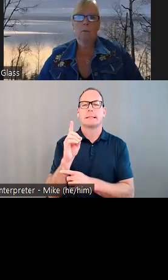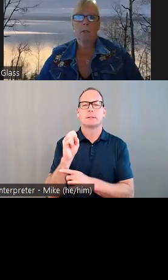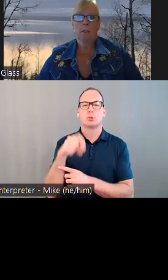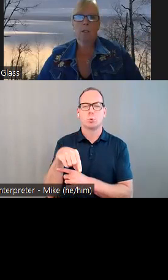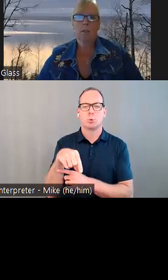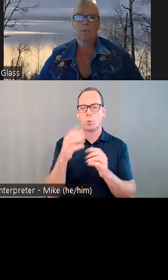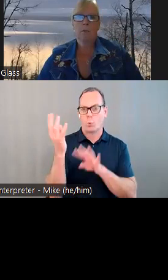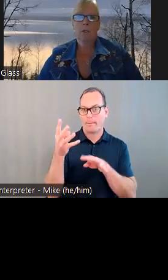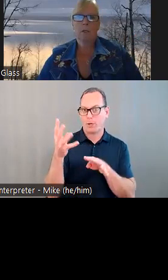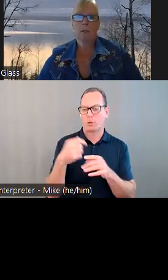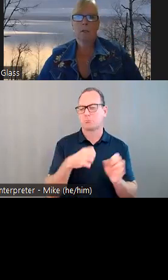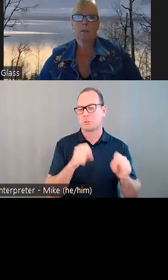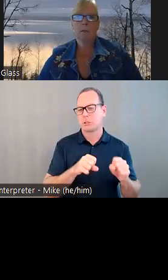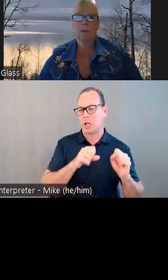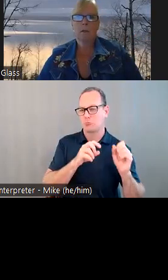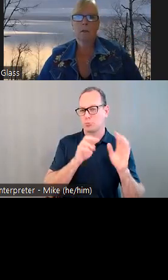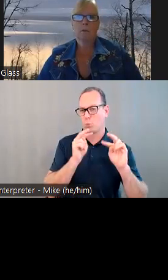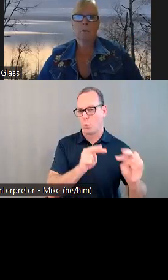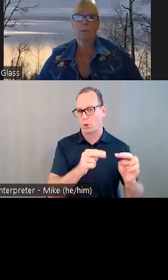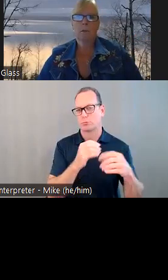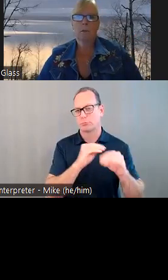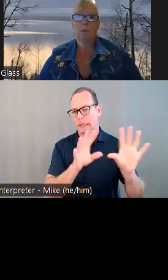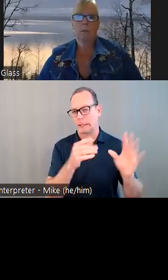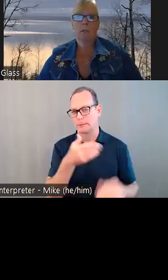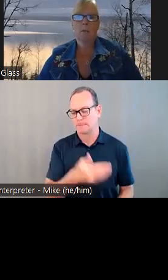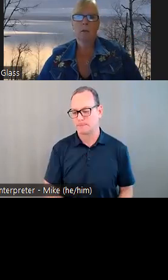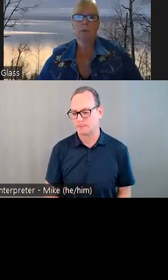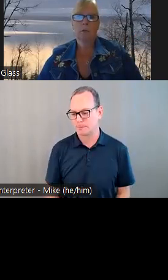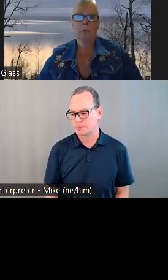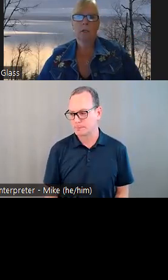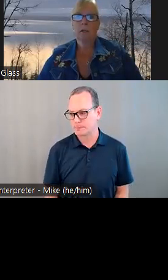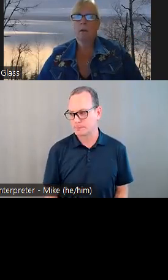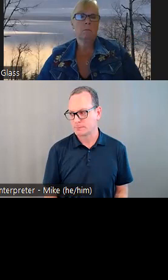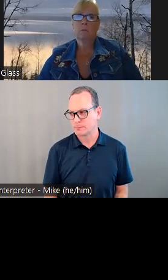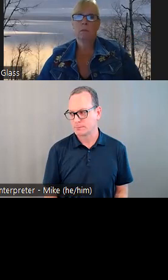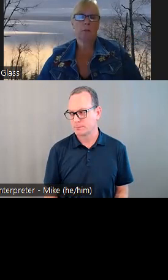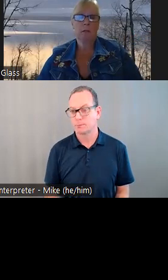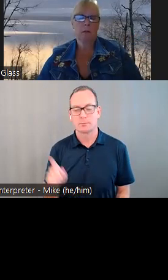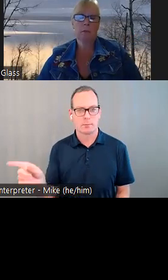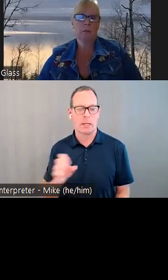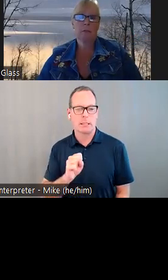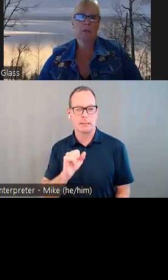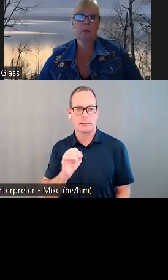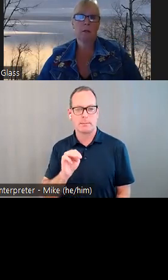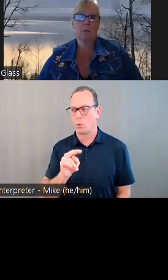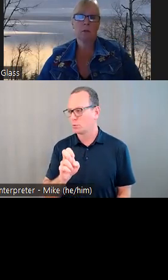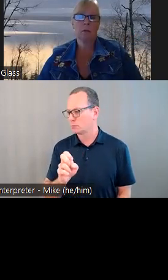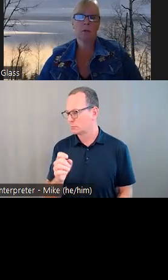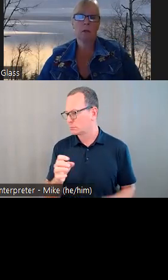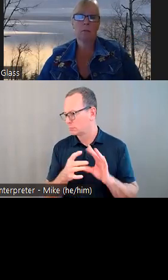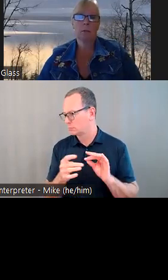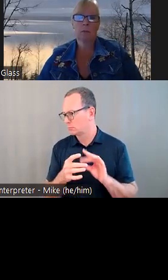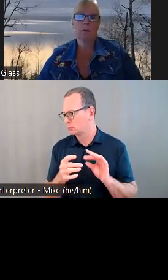Let's go back to the chat here for a sec. Simone says, due to the pandemic, for example, that could be a reason that there are